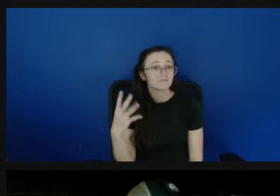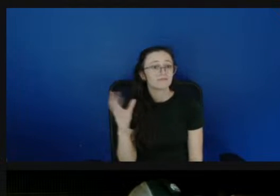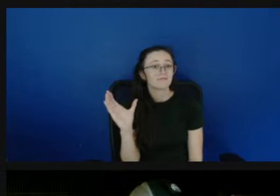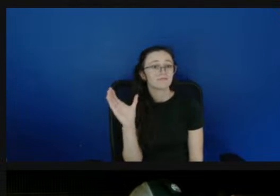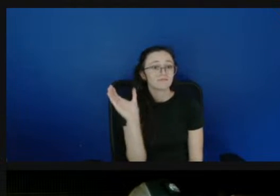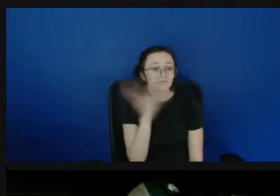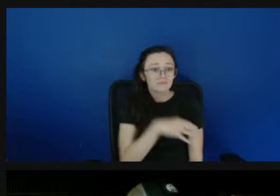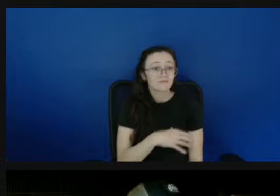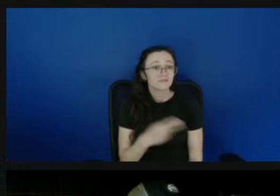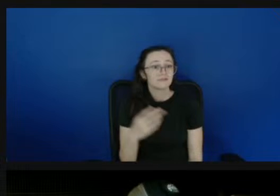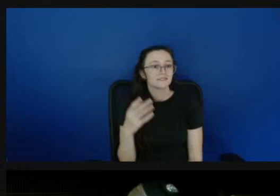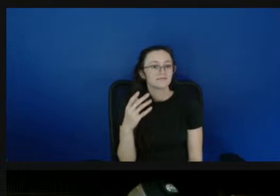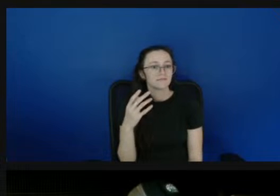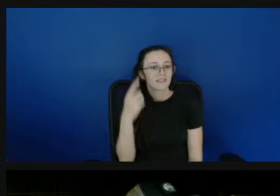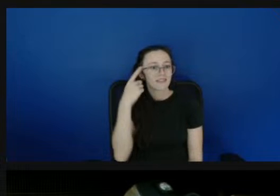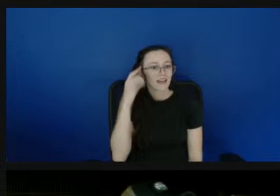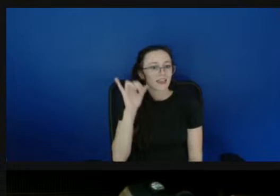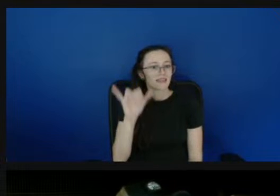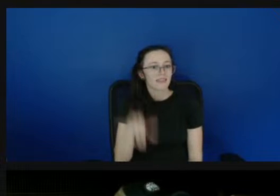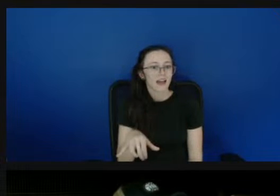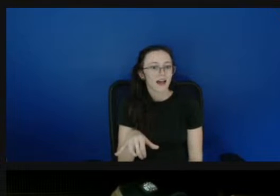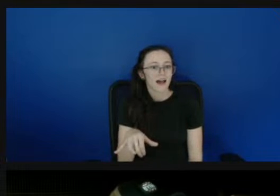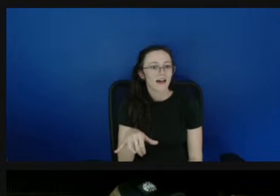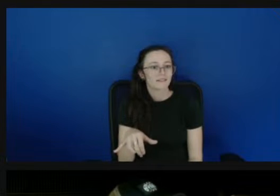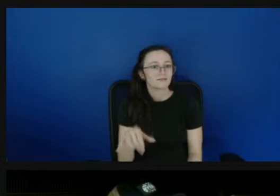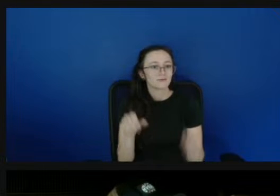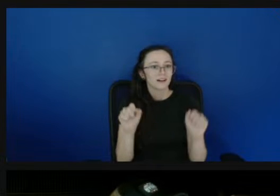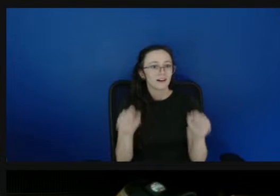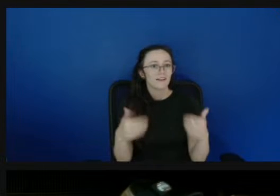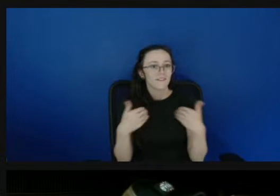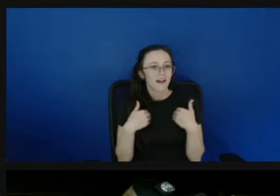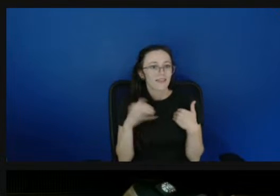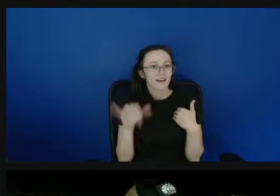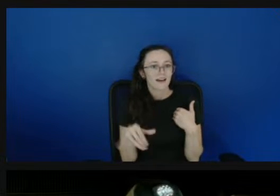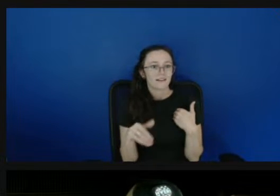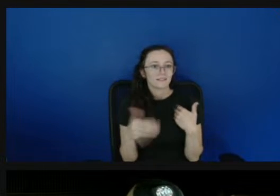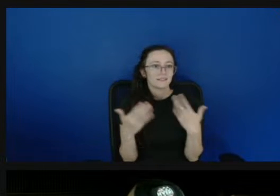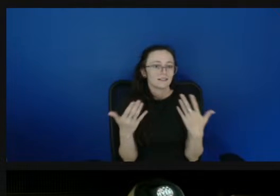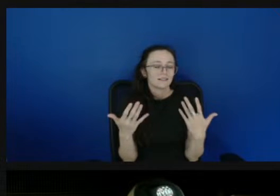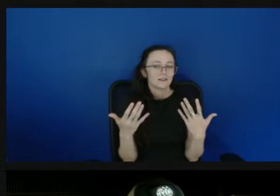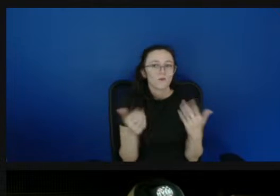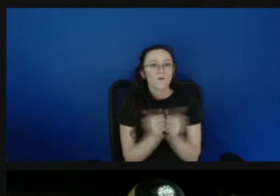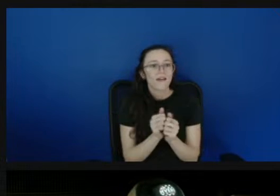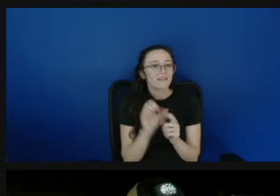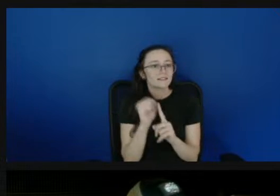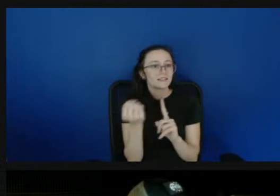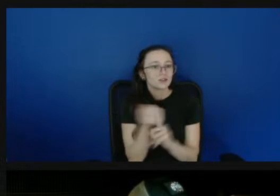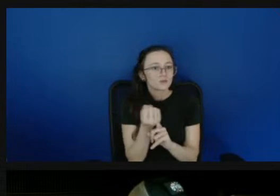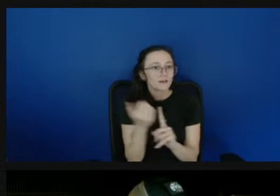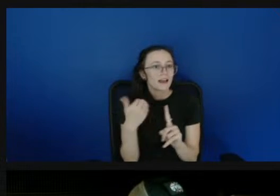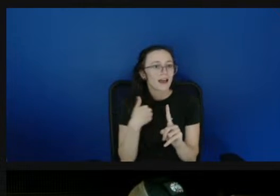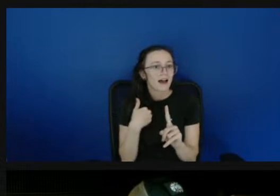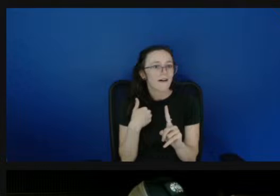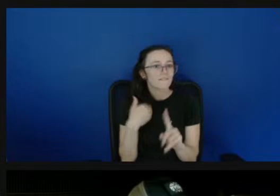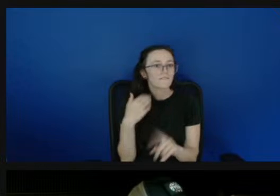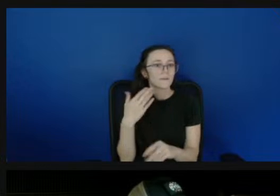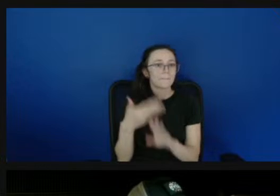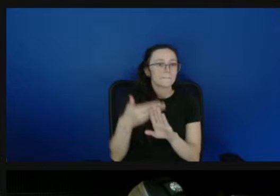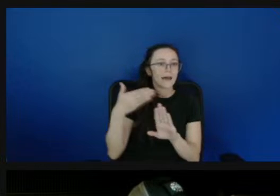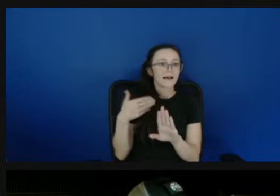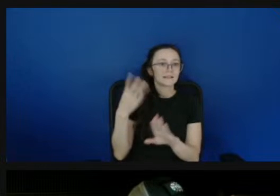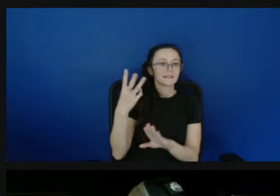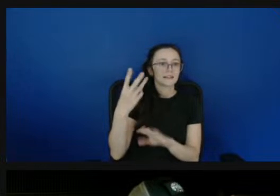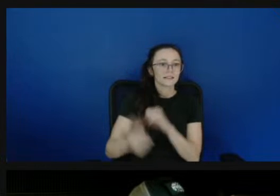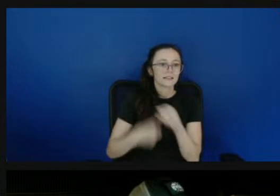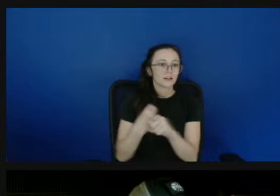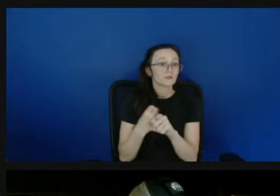know, we could have had that almost, you know, with the situation we had over the past 6 years. We didn't go